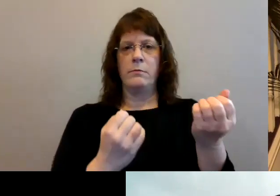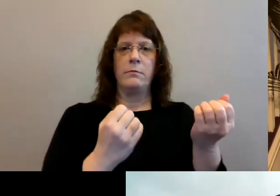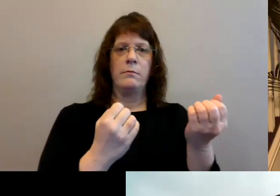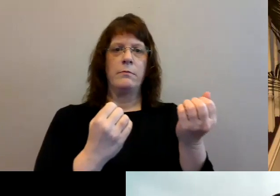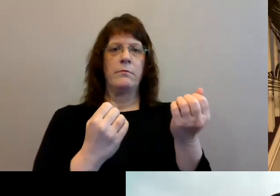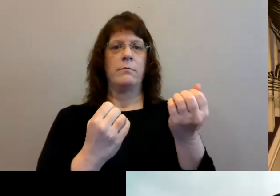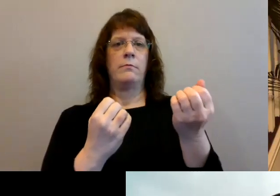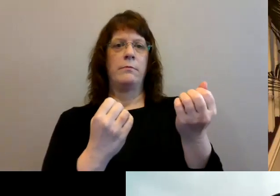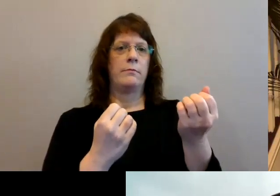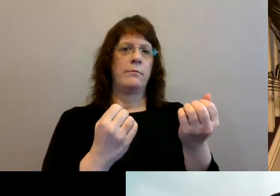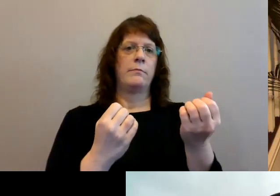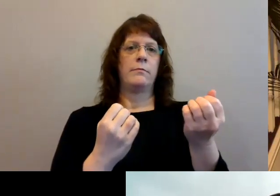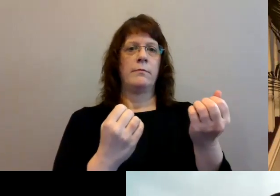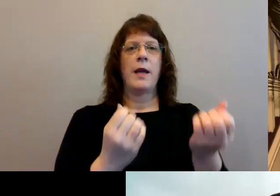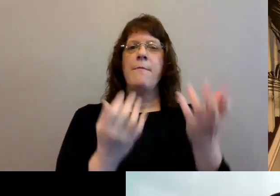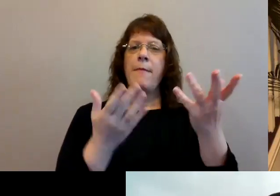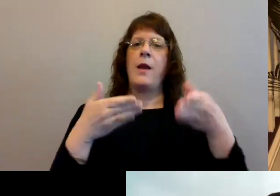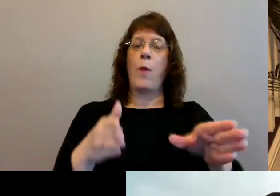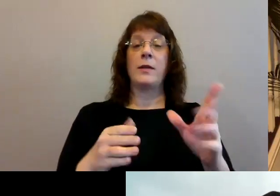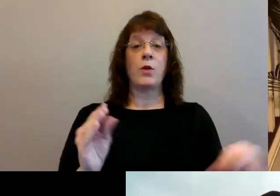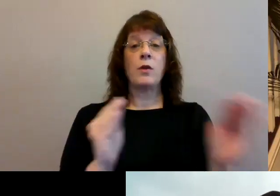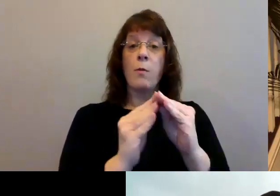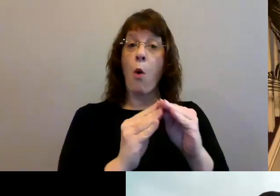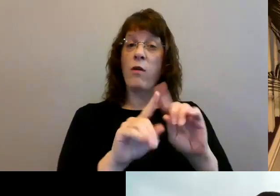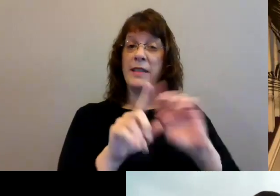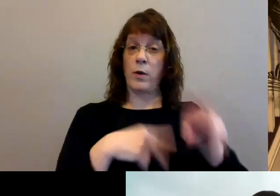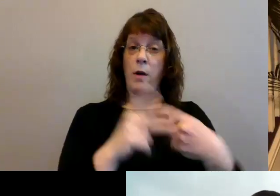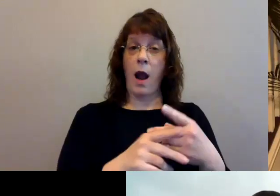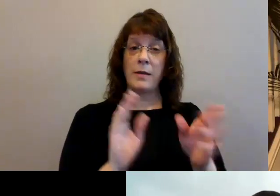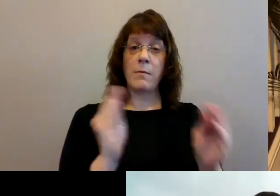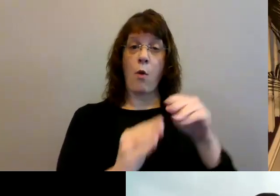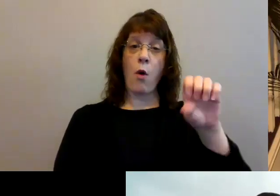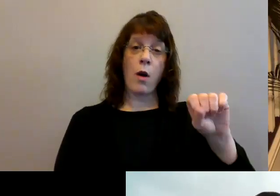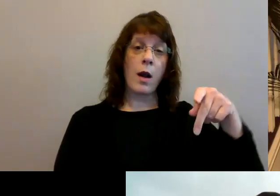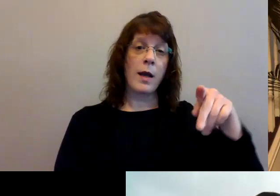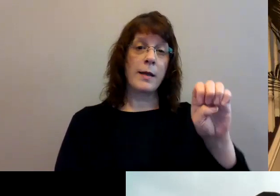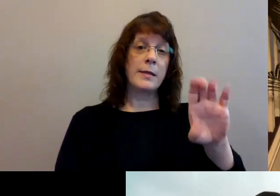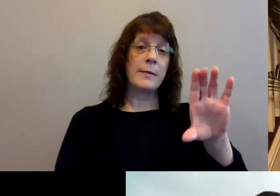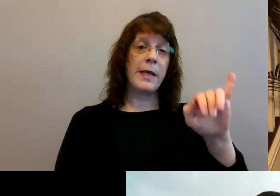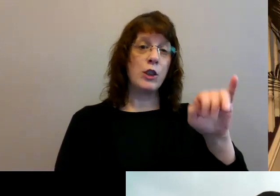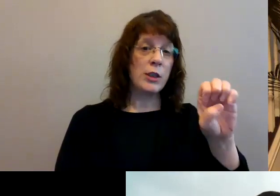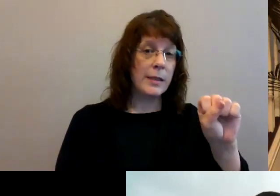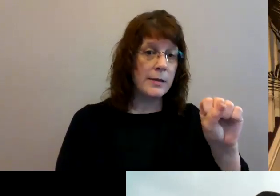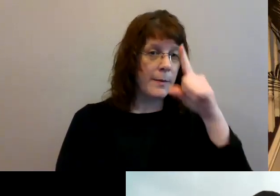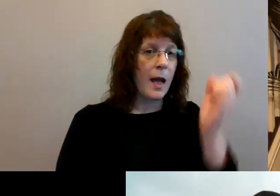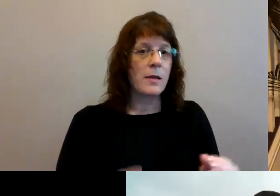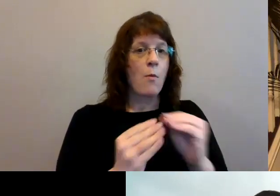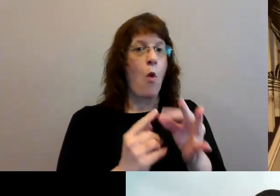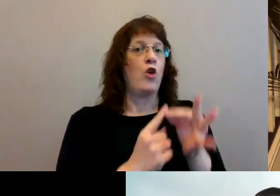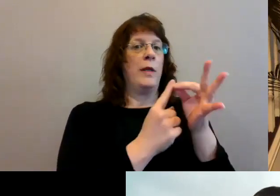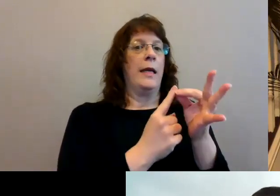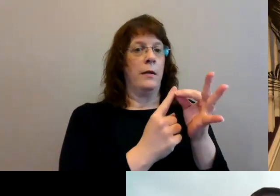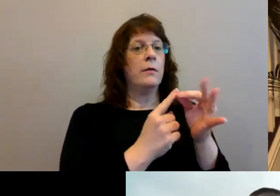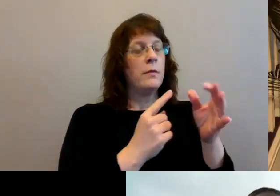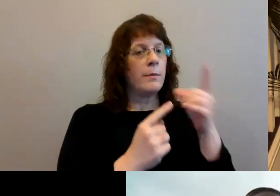mentioned earlier, there's less species, but the species that are found there typically are also very unique, because they have been isolated and